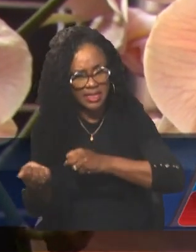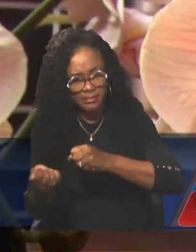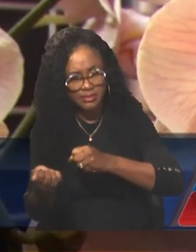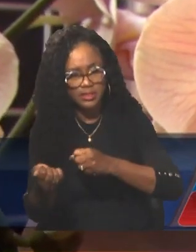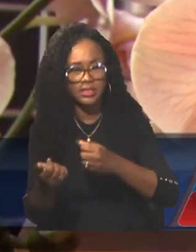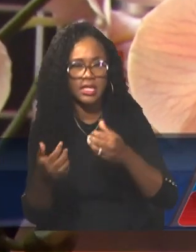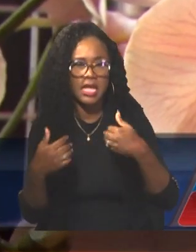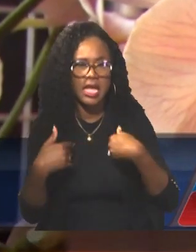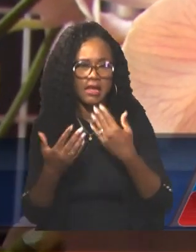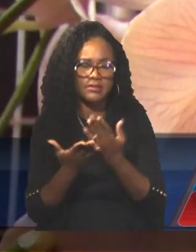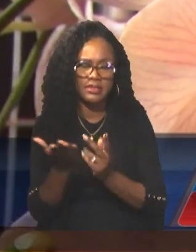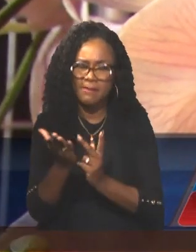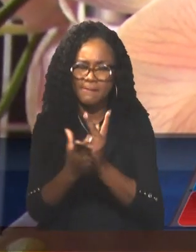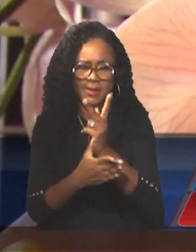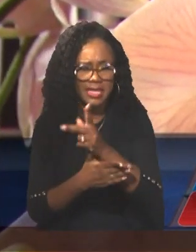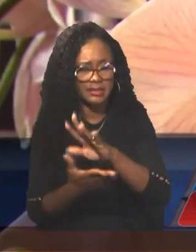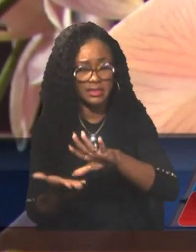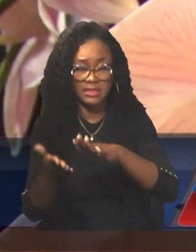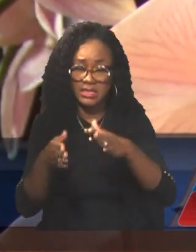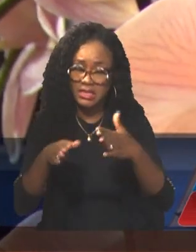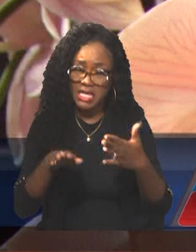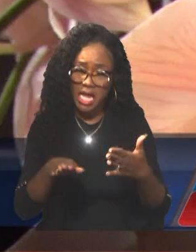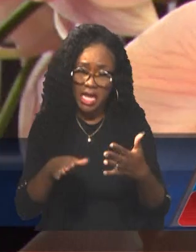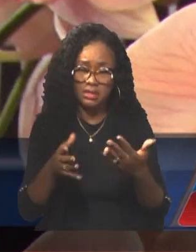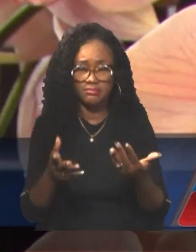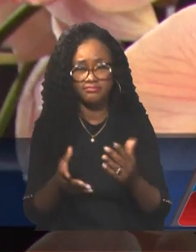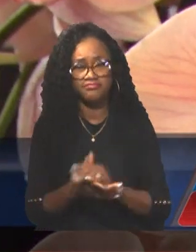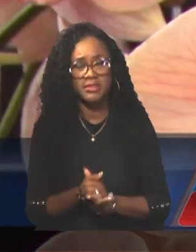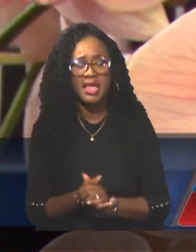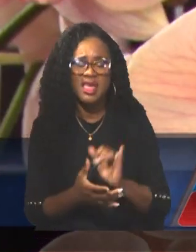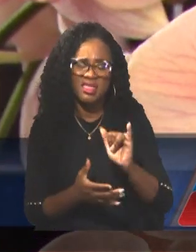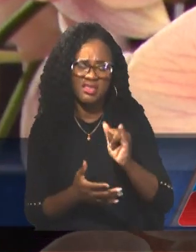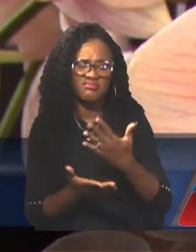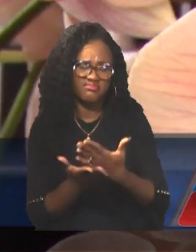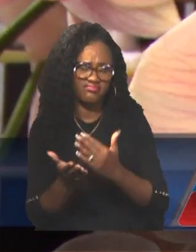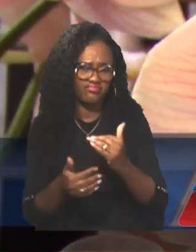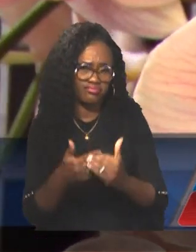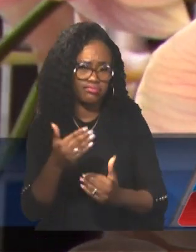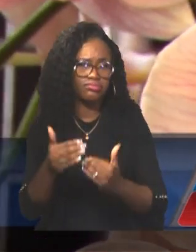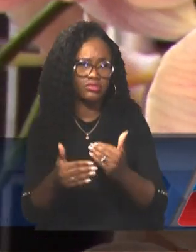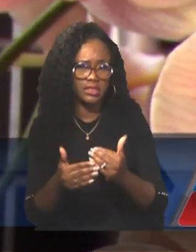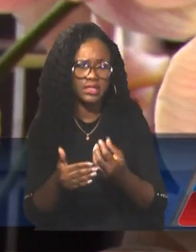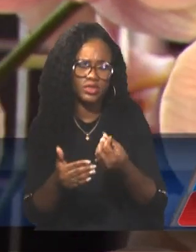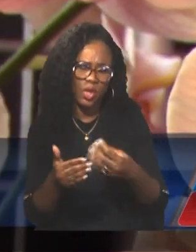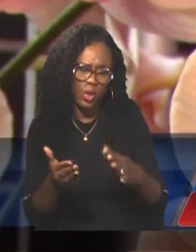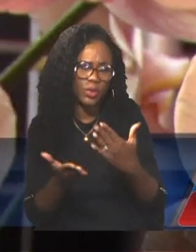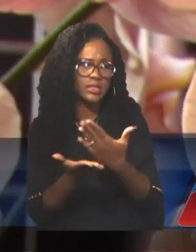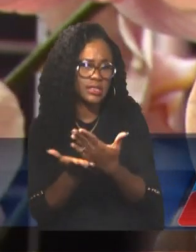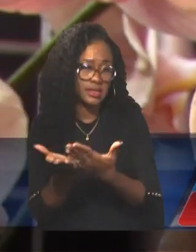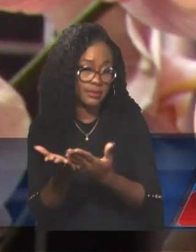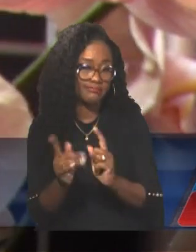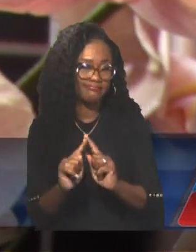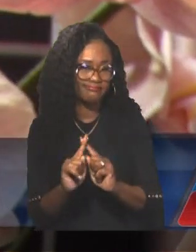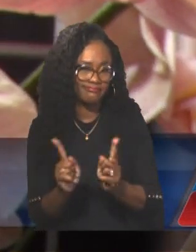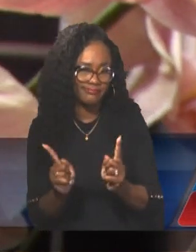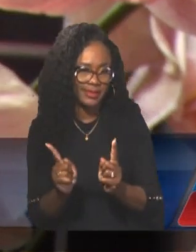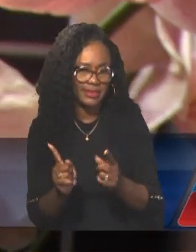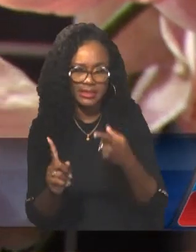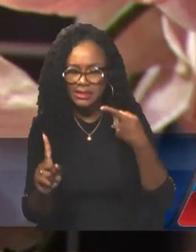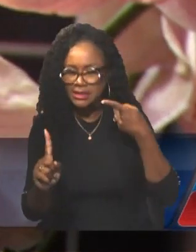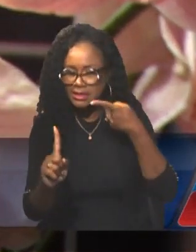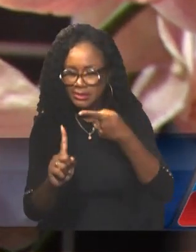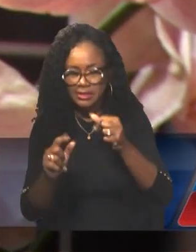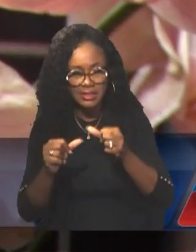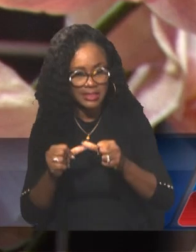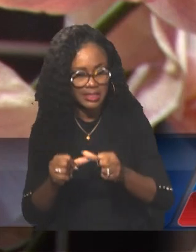where plants don't survive or they fade. It's part of the process and you incur some losses. But at the end of the day, our aim is to